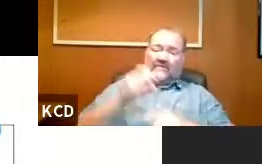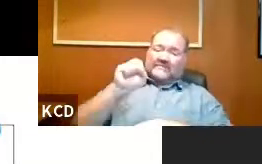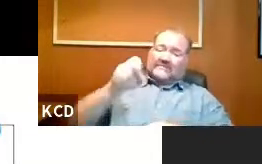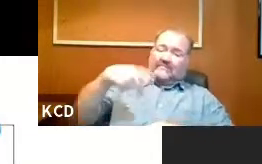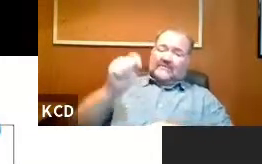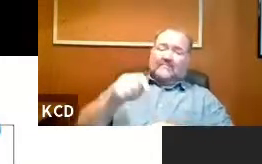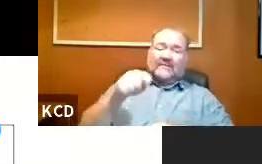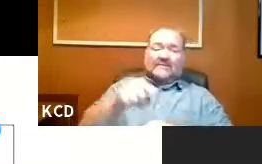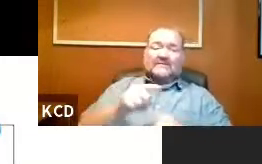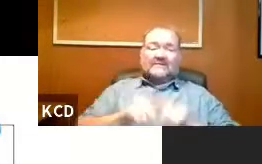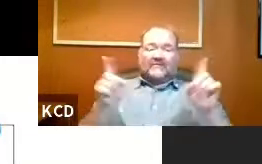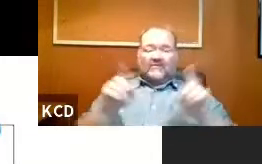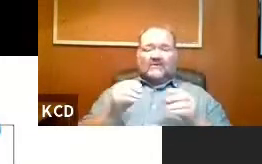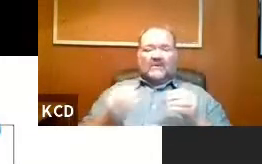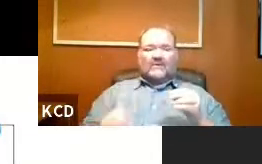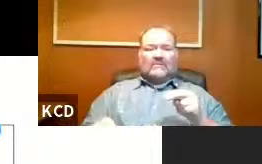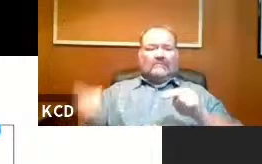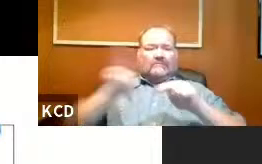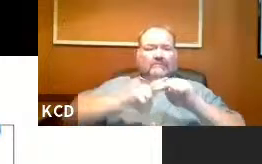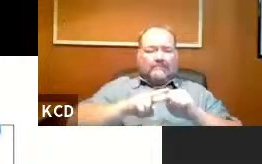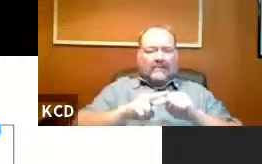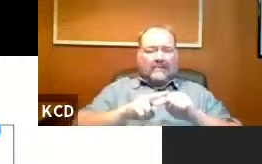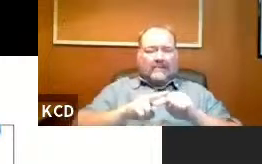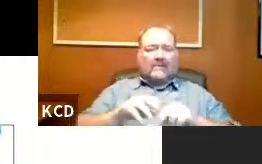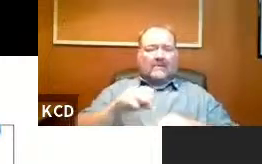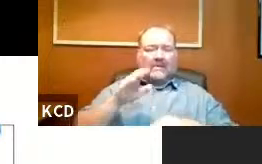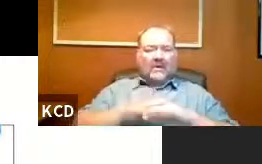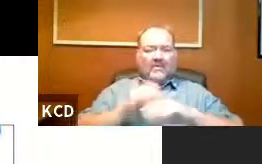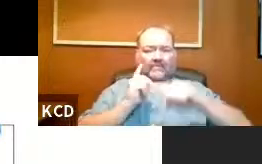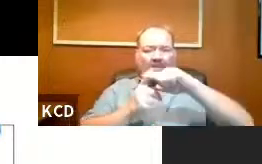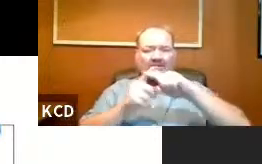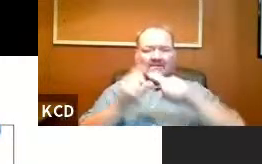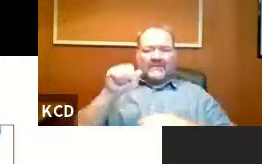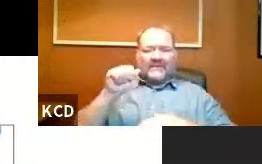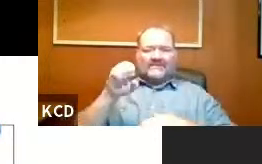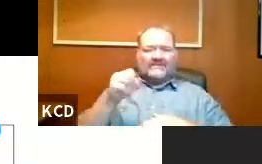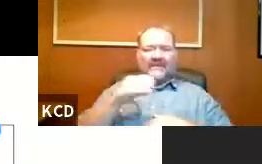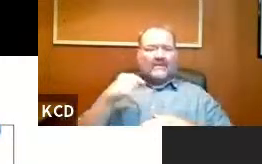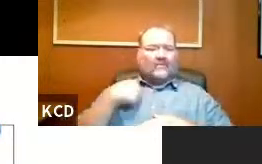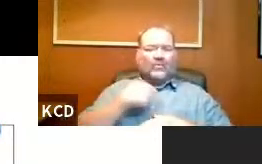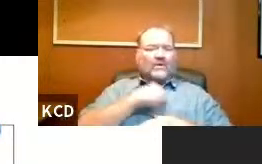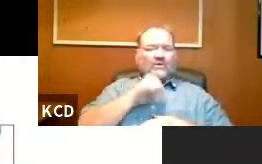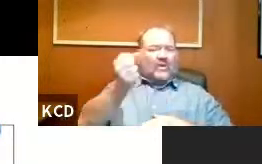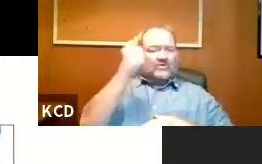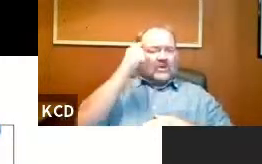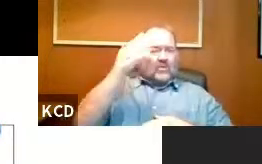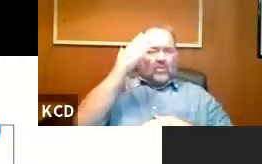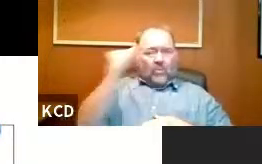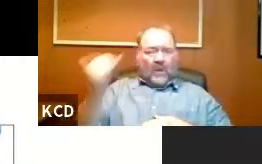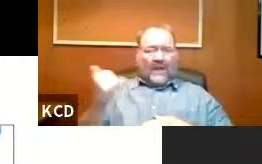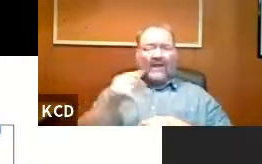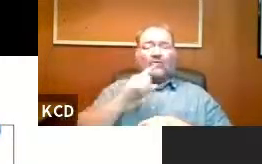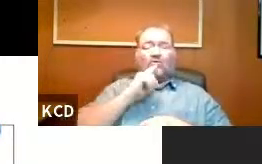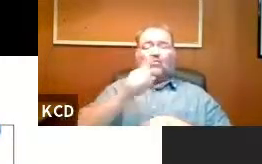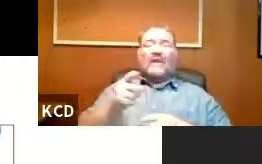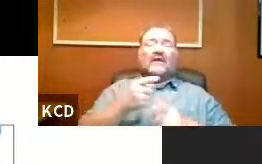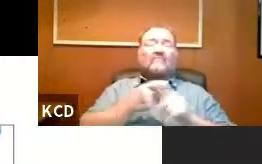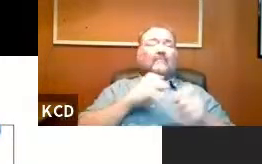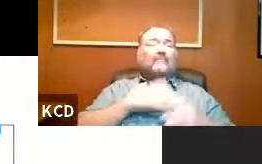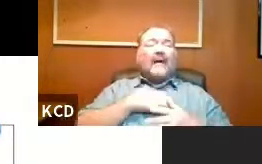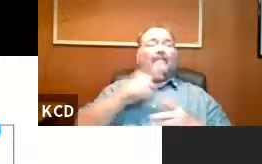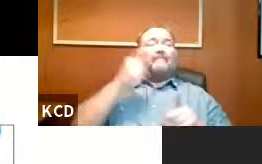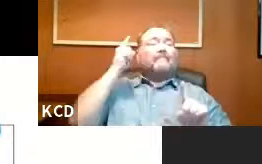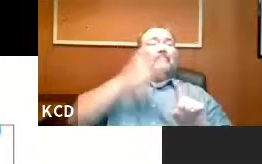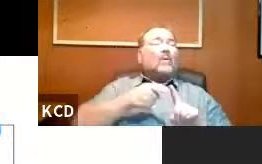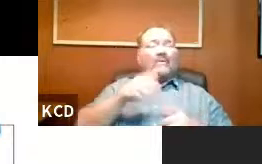this discrepancy has widened on these positive cases, and we really don't totally understand why. All that's really, from my standpoint, doing